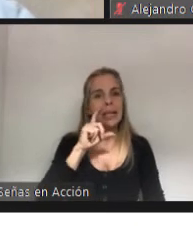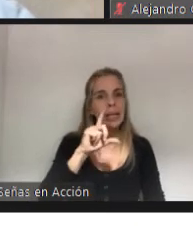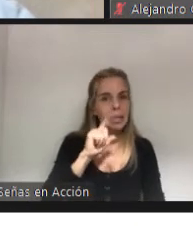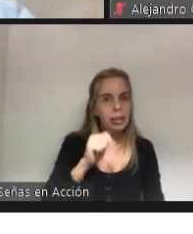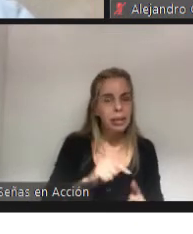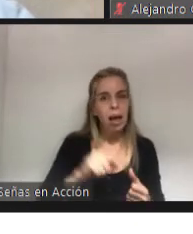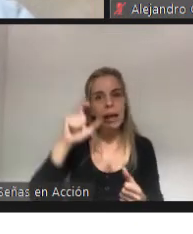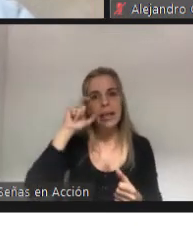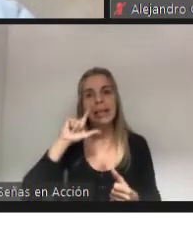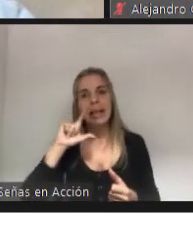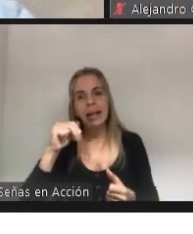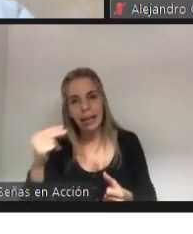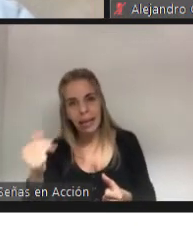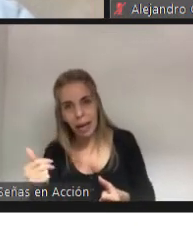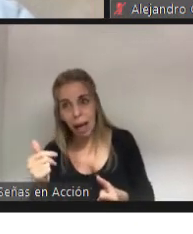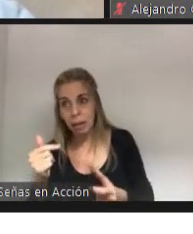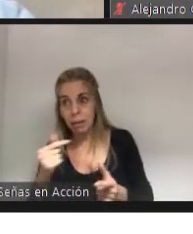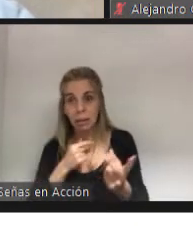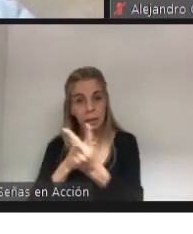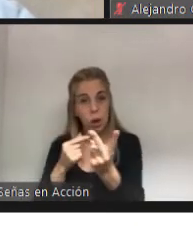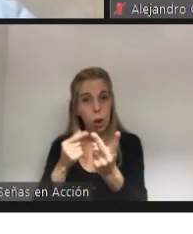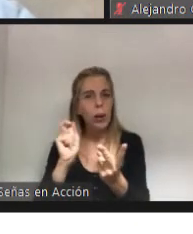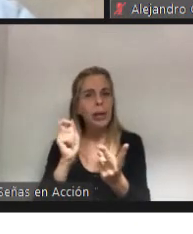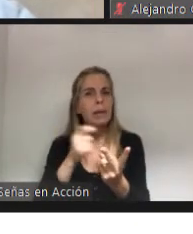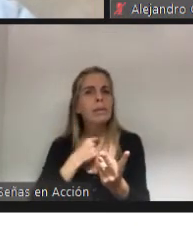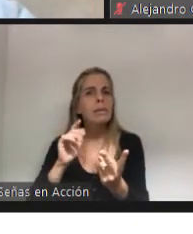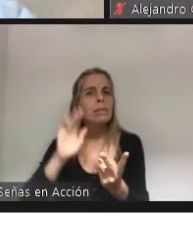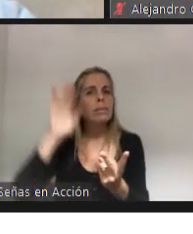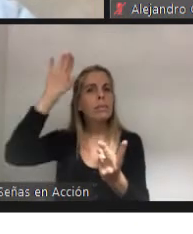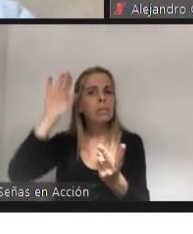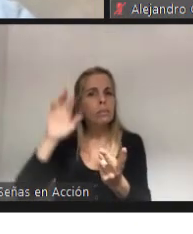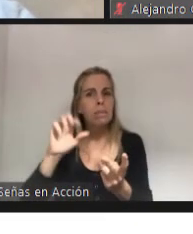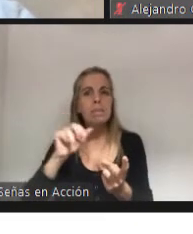So Patricia and Selina, who would like to go first?